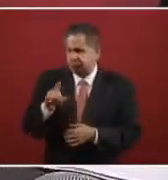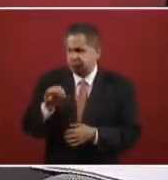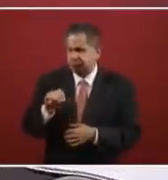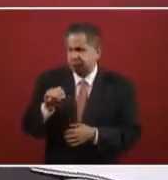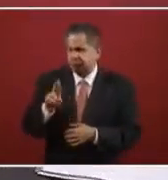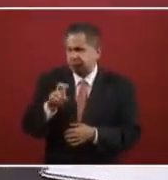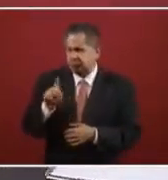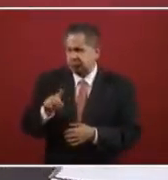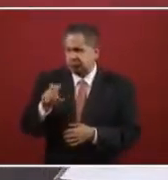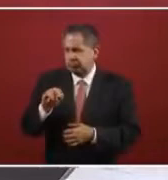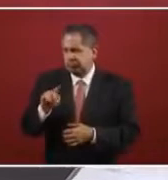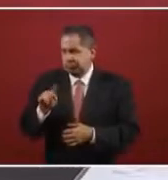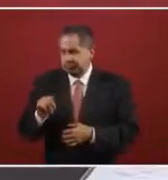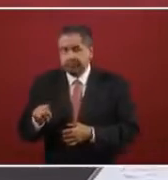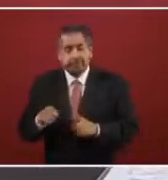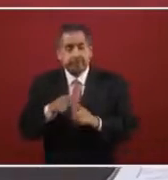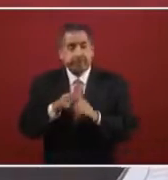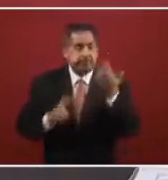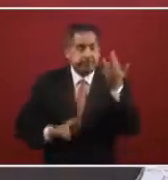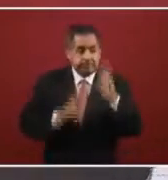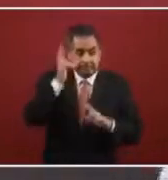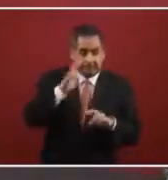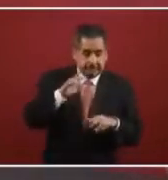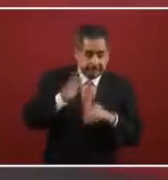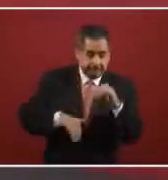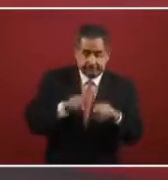después de la revolución But after the revolution,